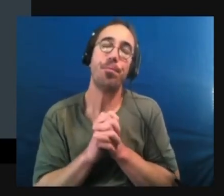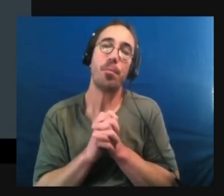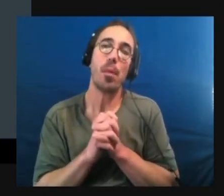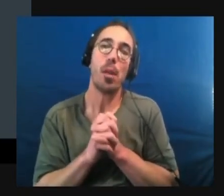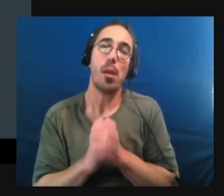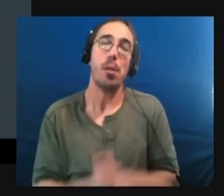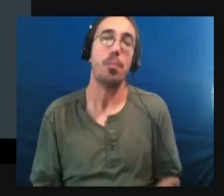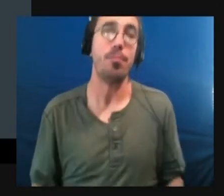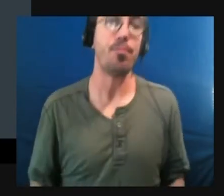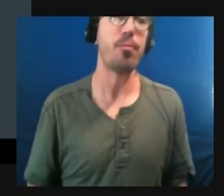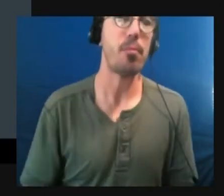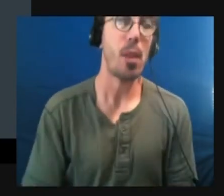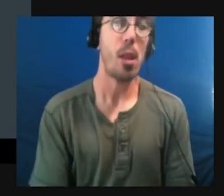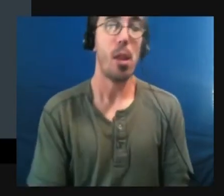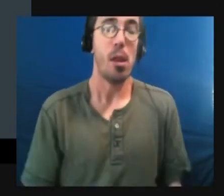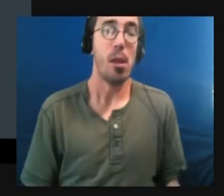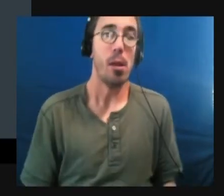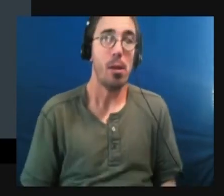that